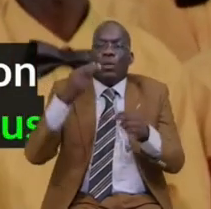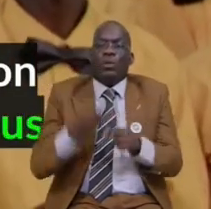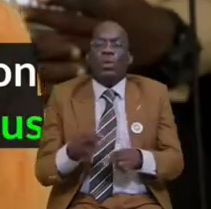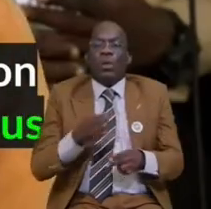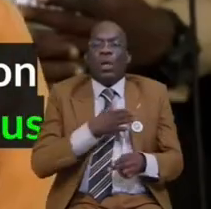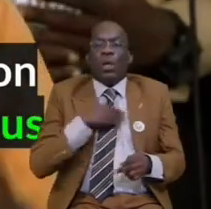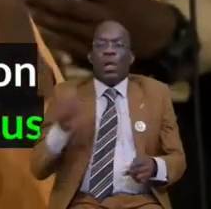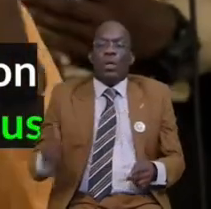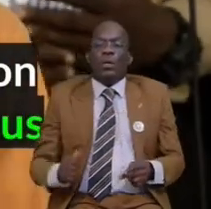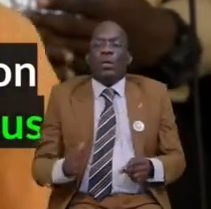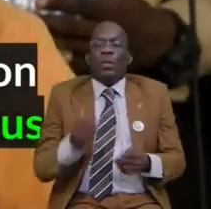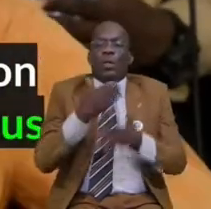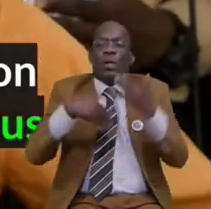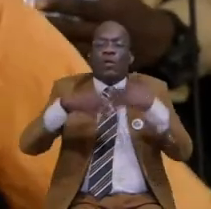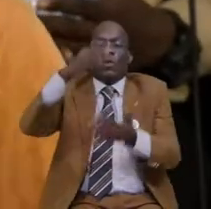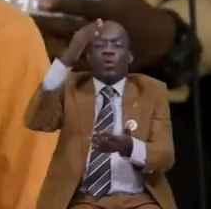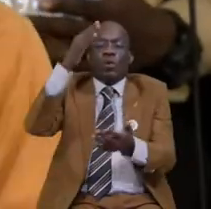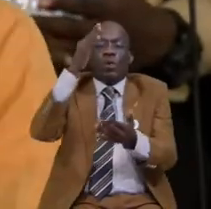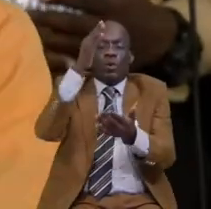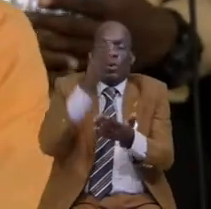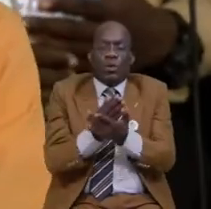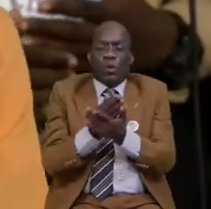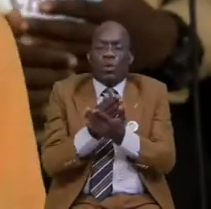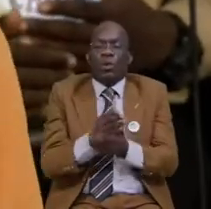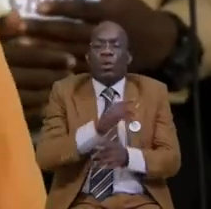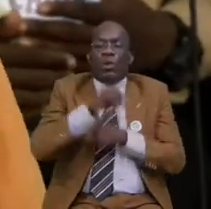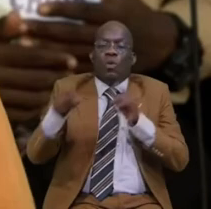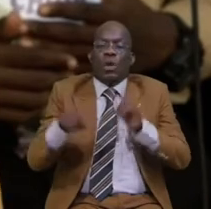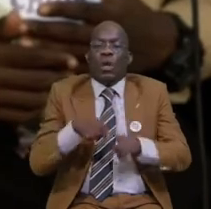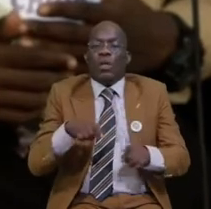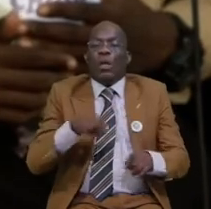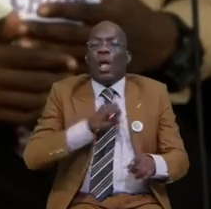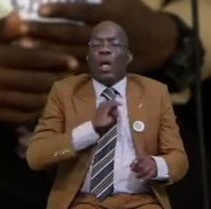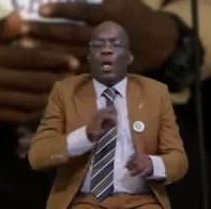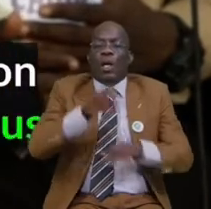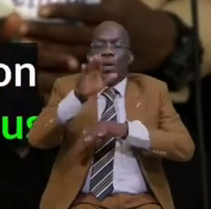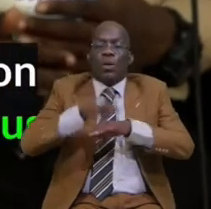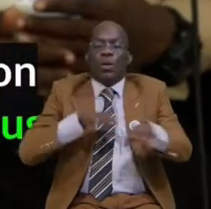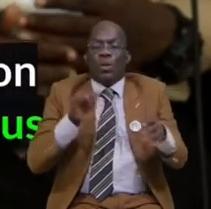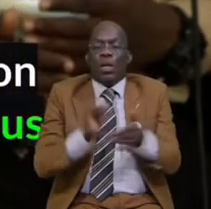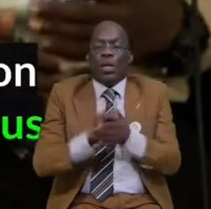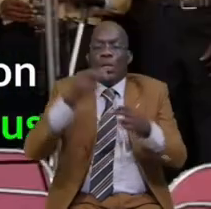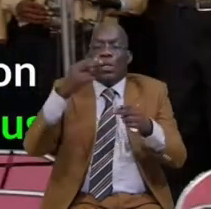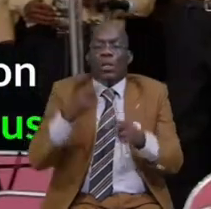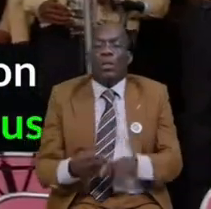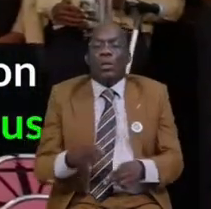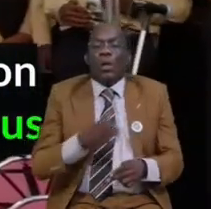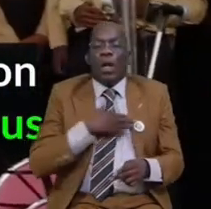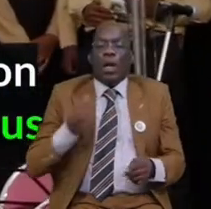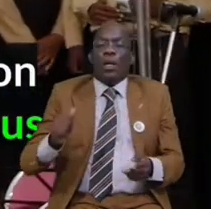bow, yes they bow out when I mention that name.